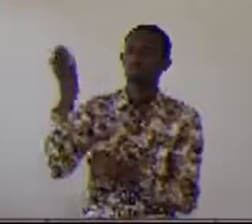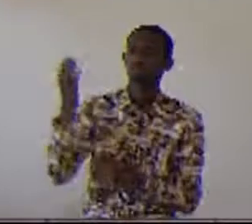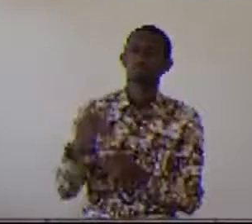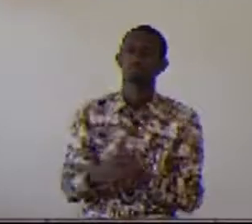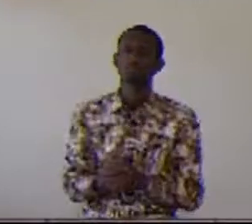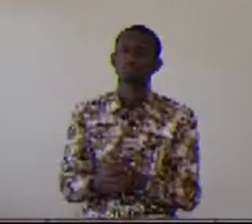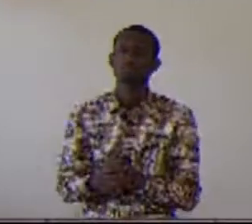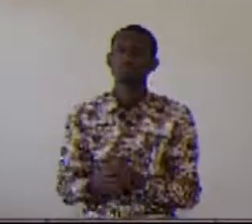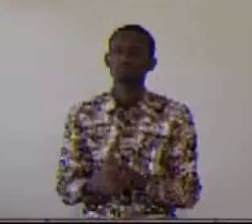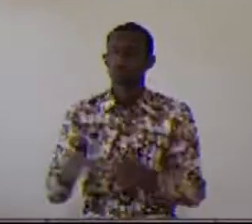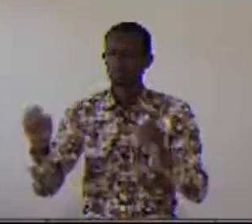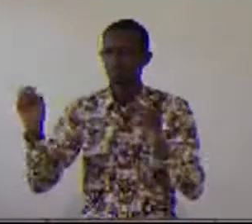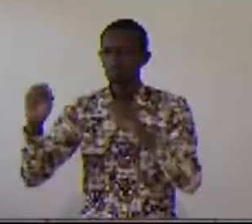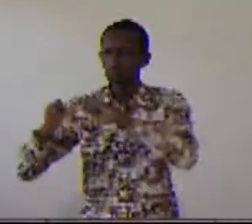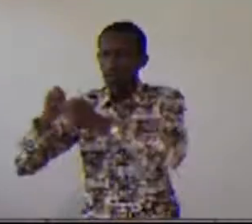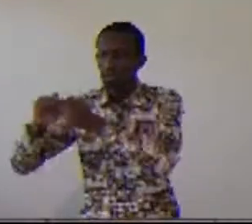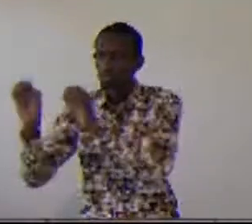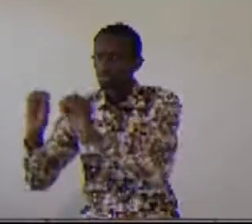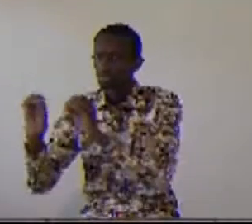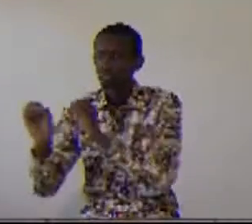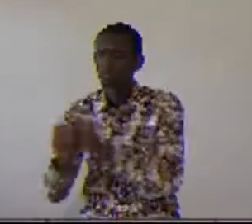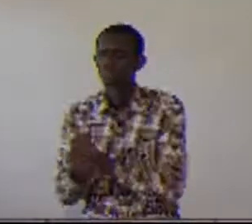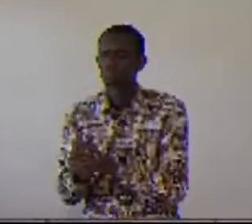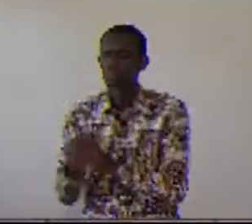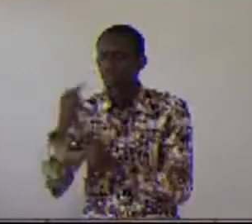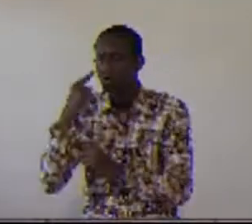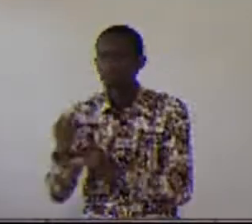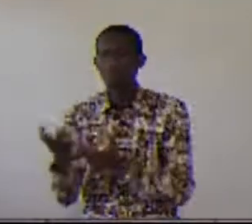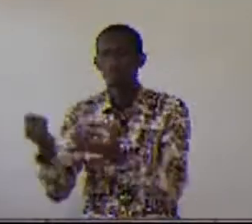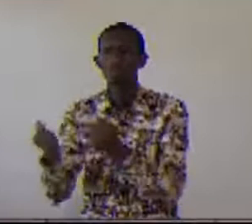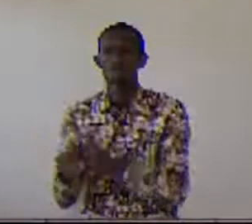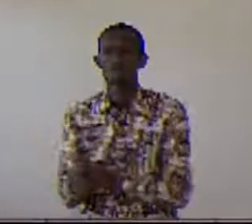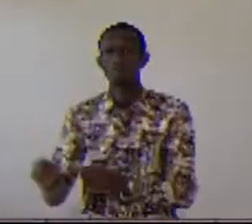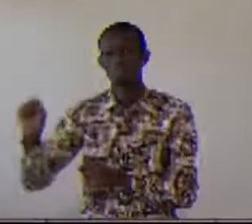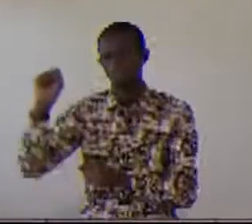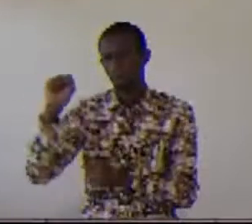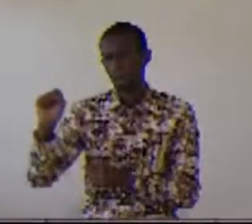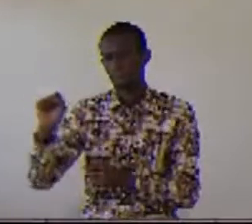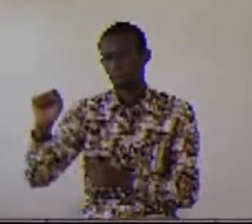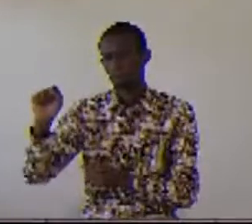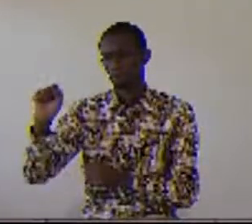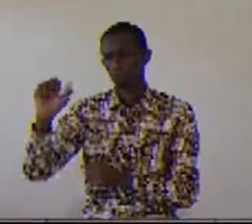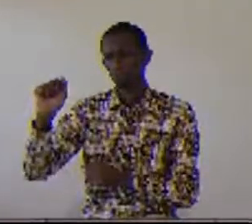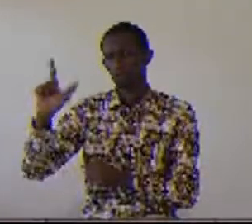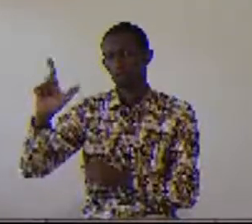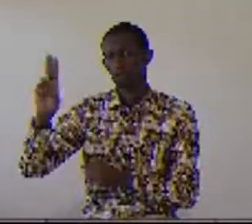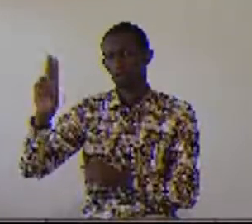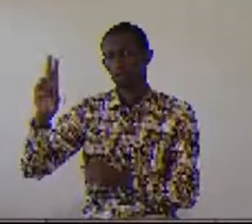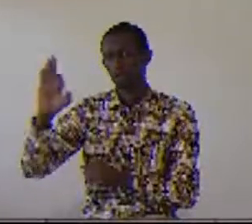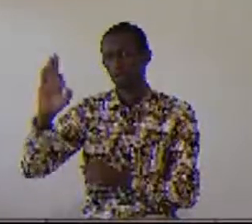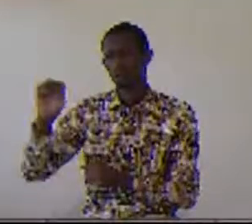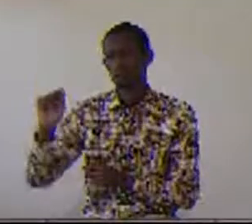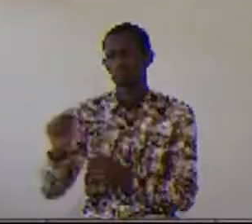nonmetals, we have sulfur, which has the highest melting point, followed by